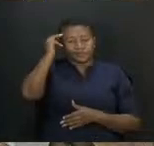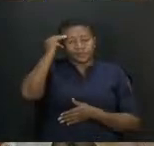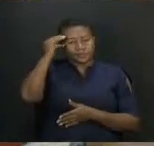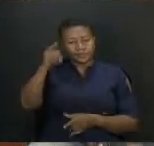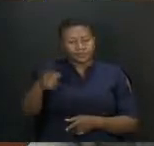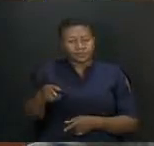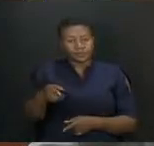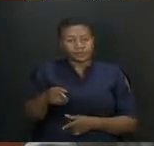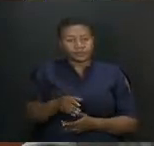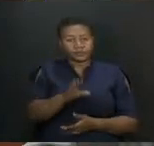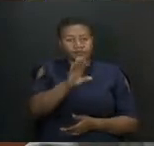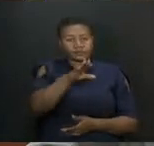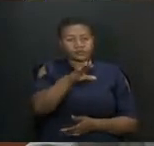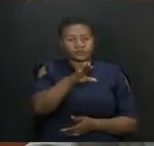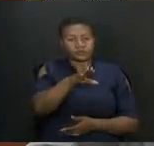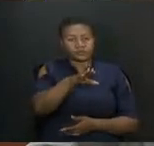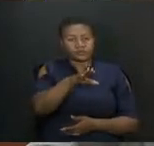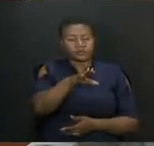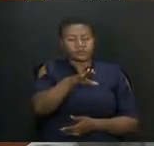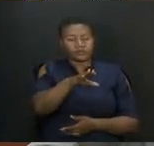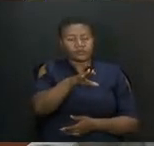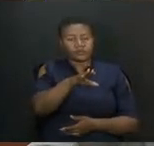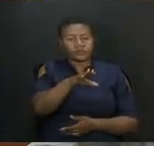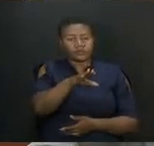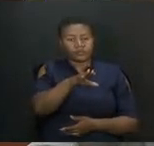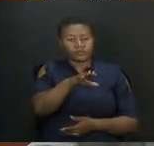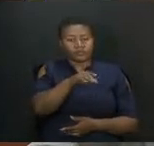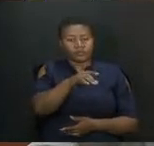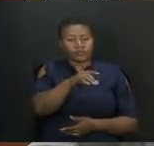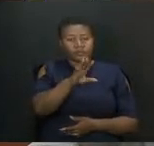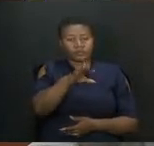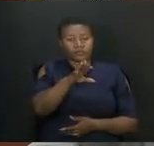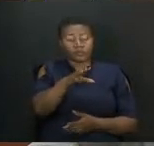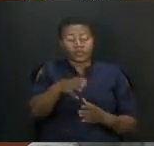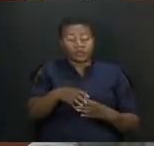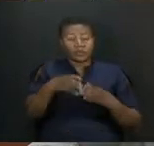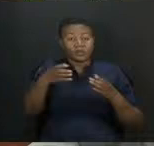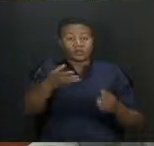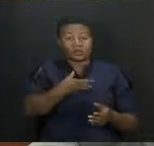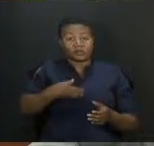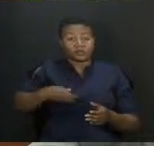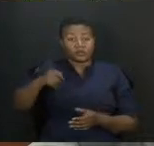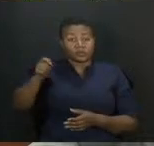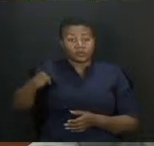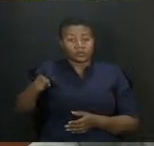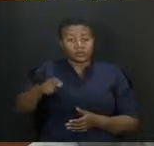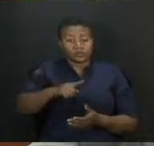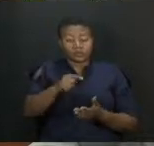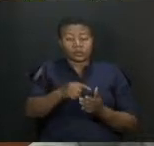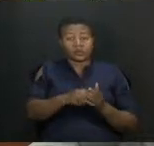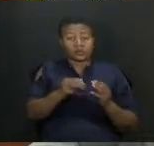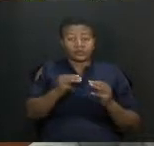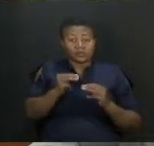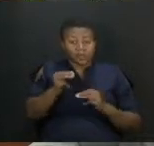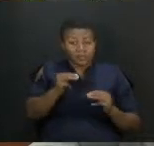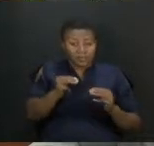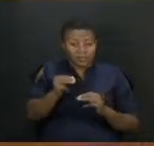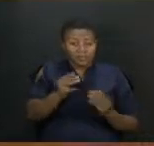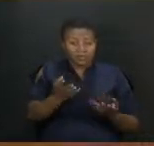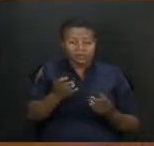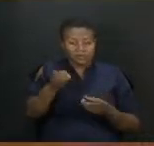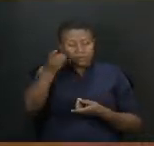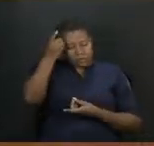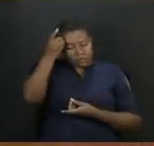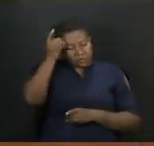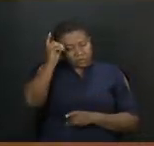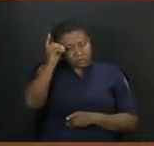Honourable Majority Leader, this matter, Majority Chief Whip, Yes. This matter has been decided, based on which I